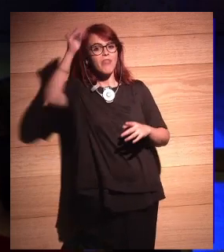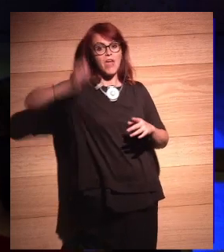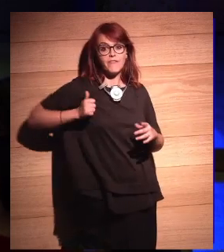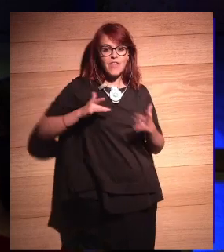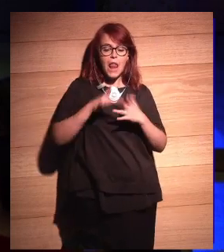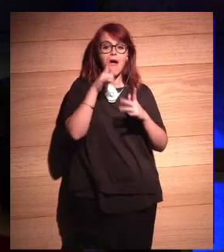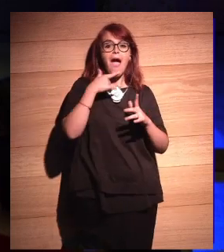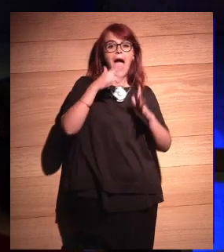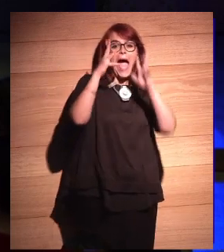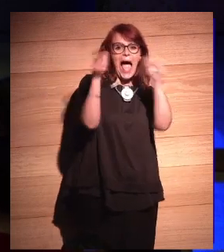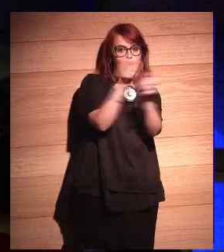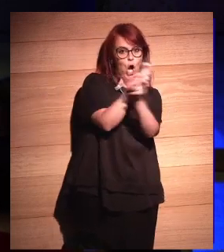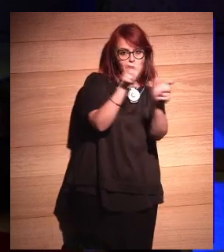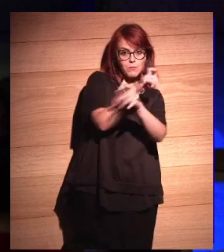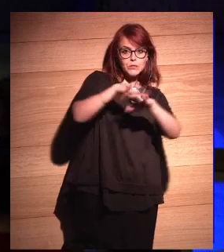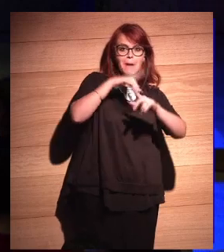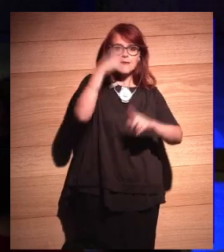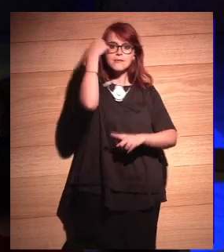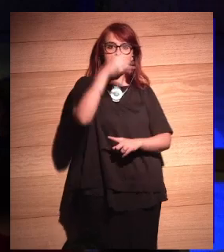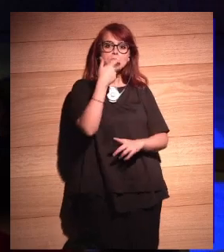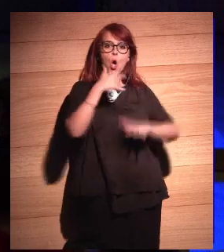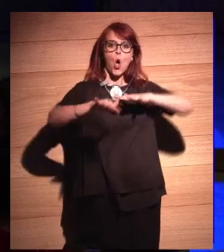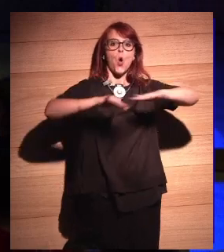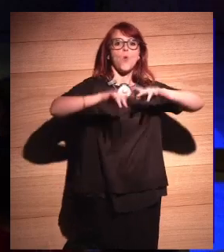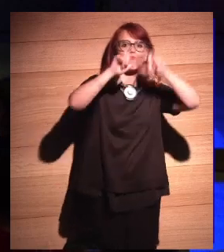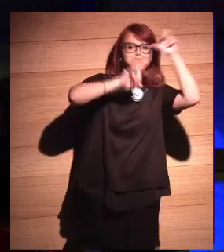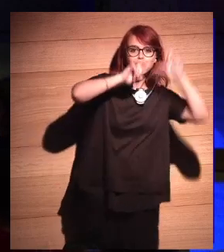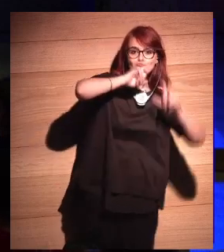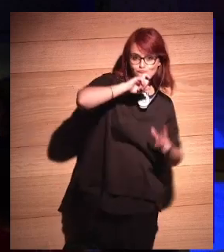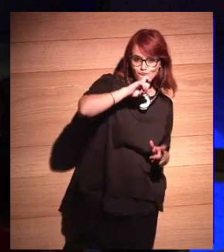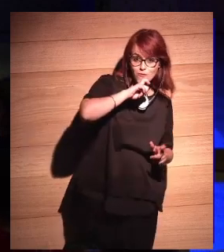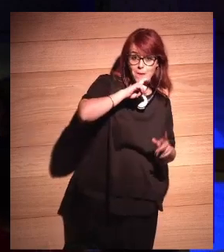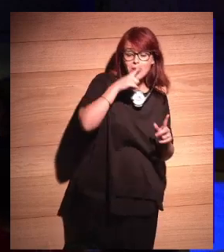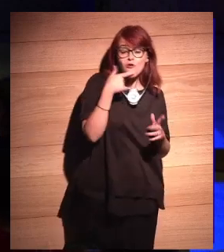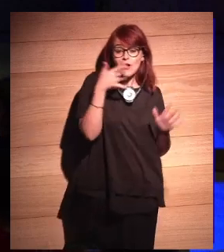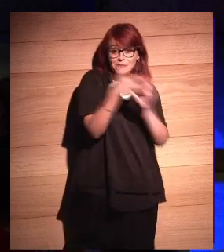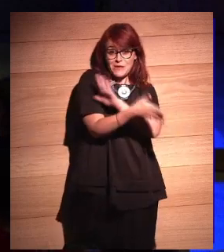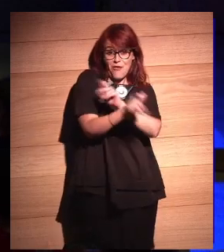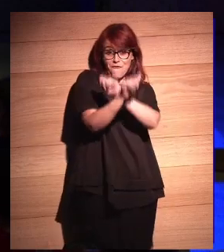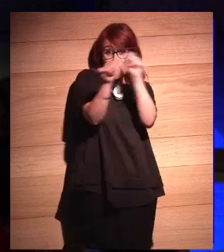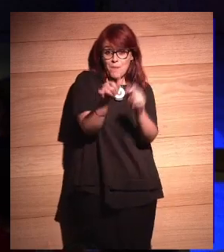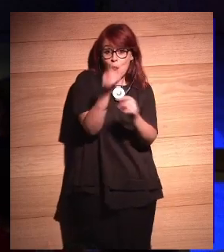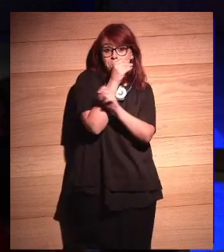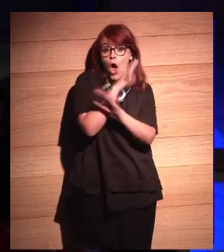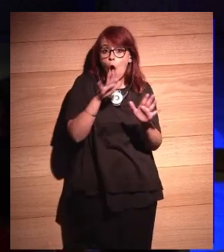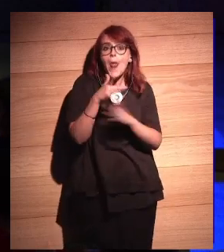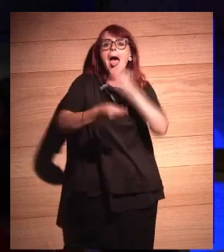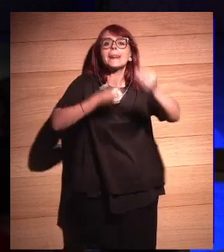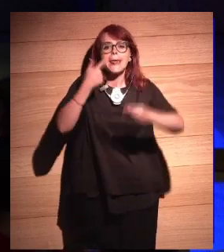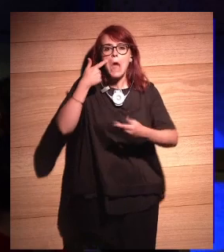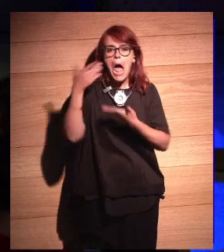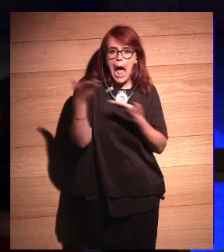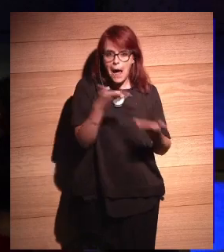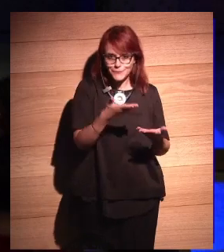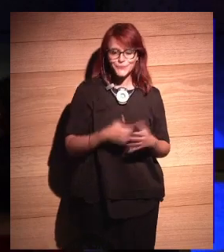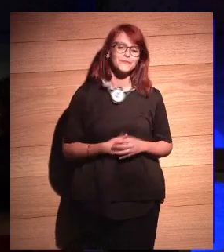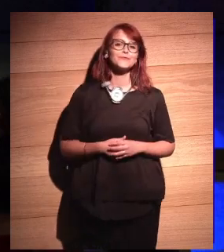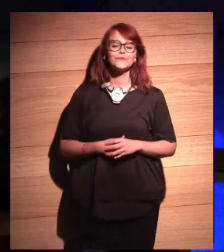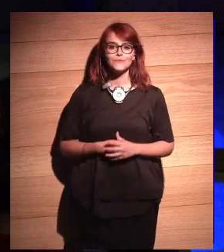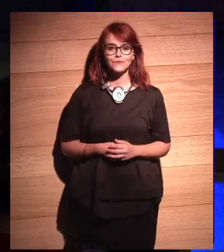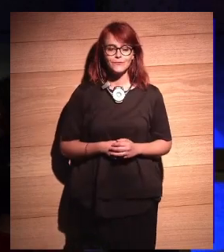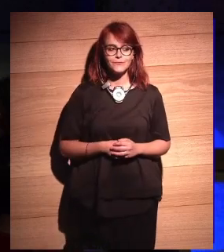you're making. I think the best way to explain it to you is by just doing something. I actually need